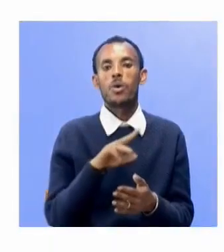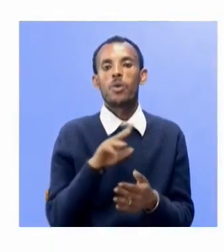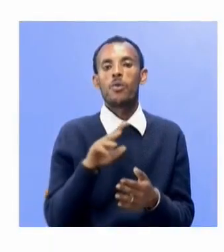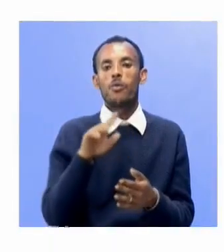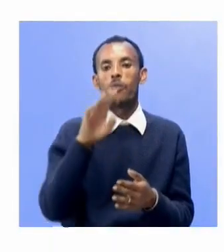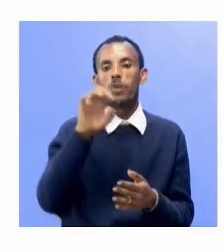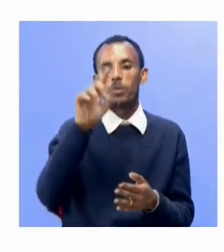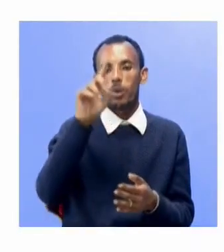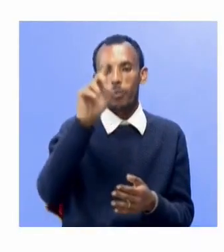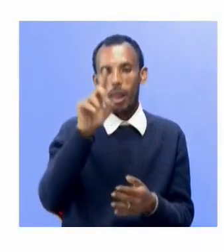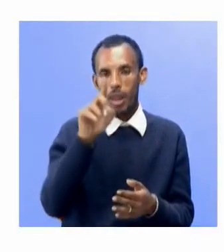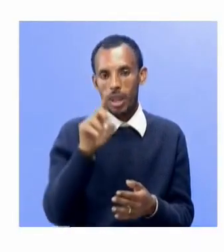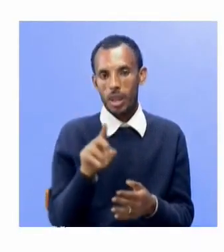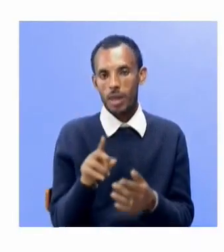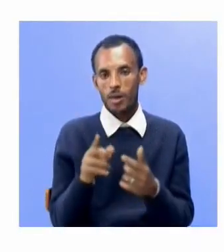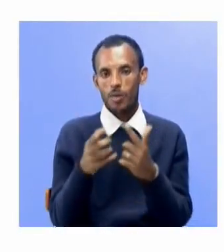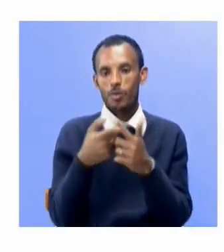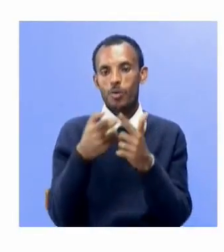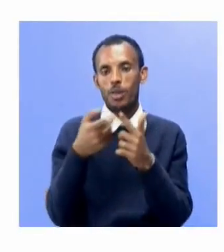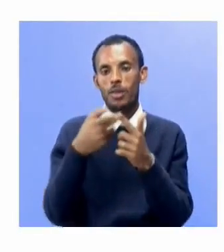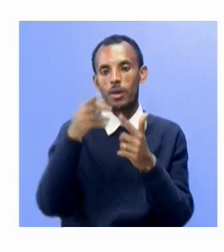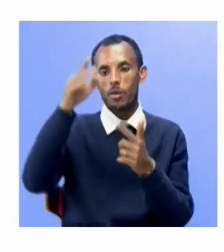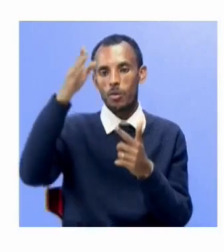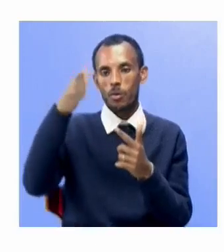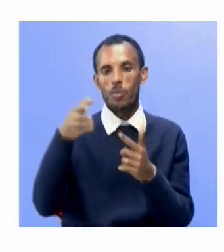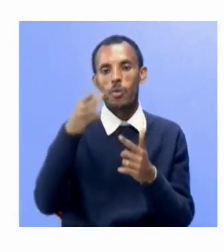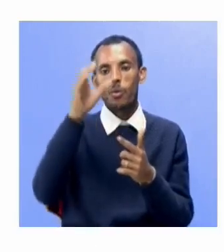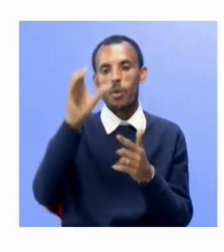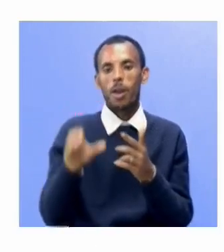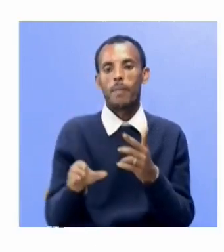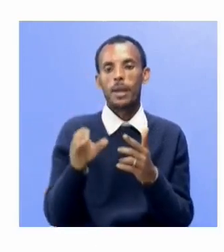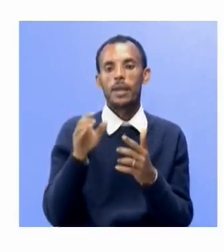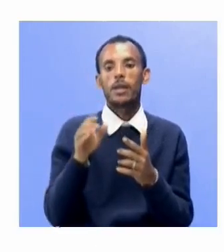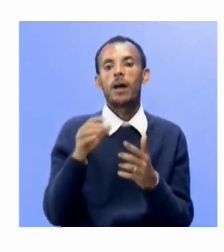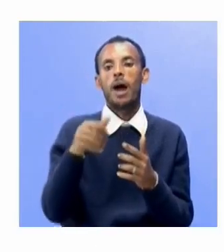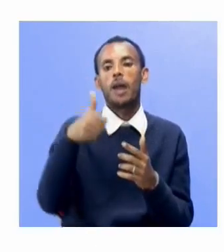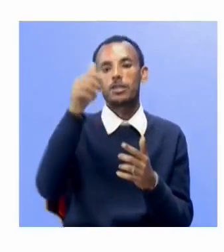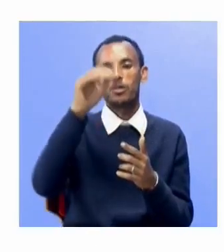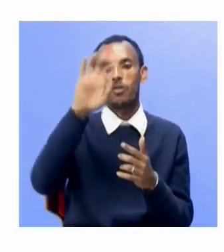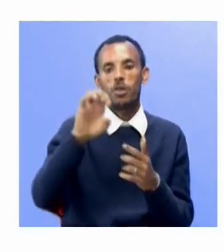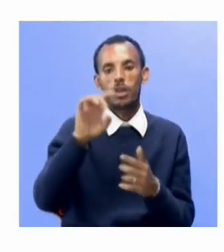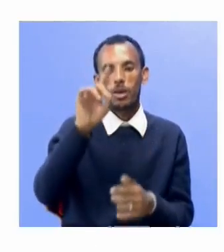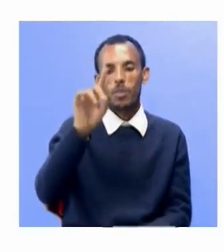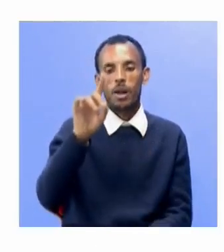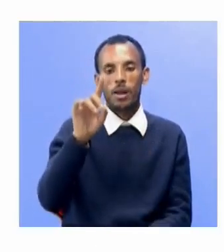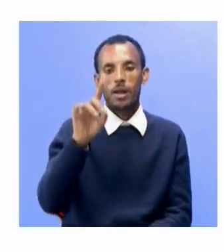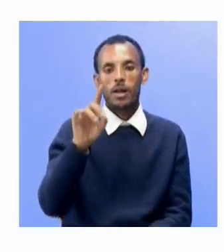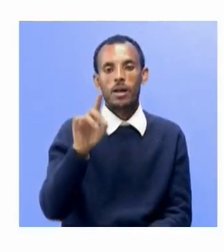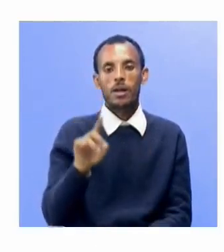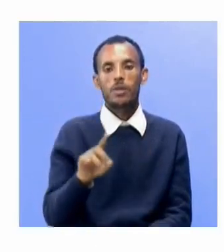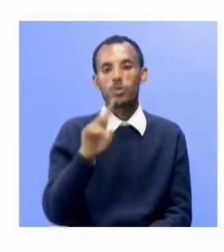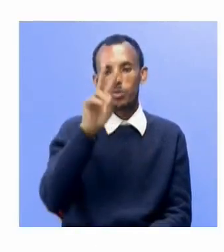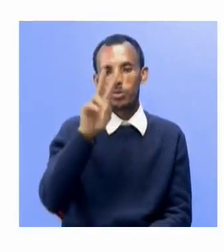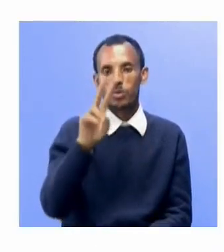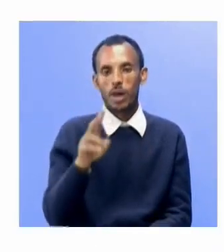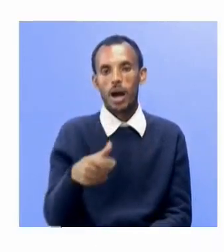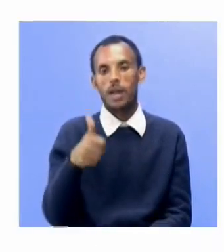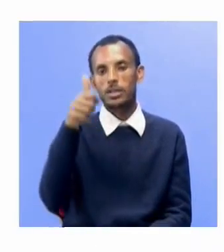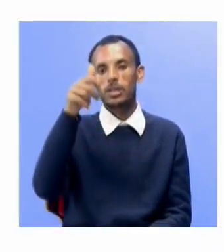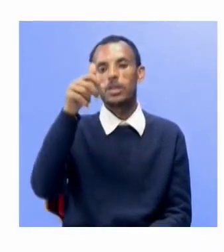1 in this column, and we have another 41. Here we have